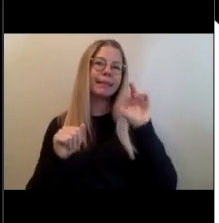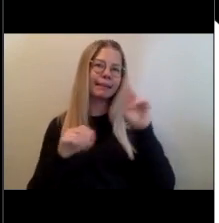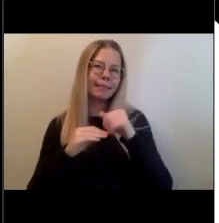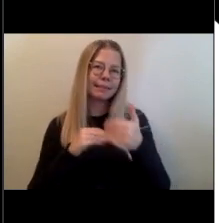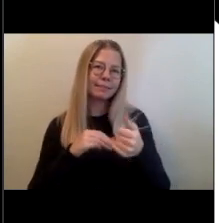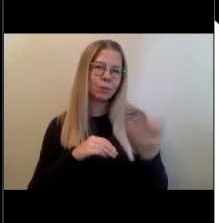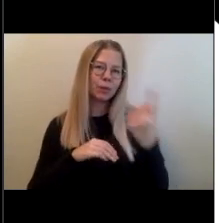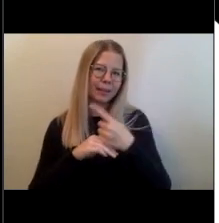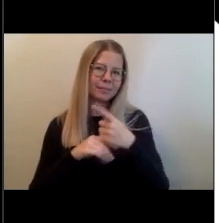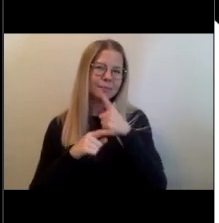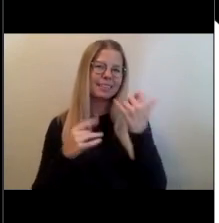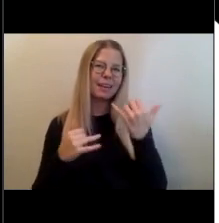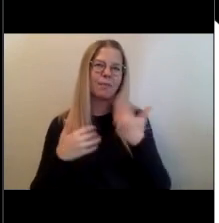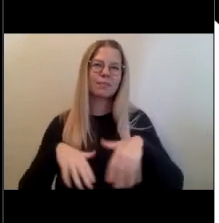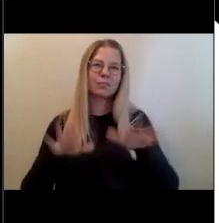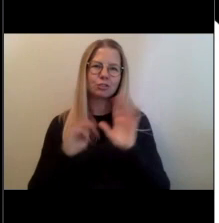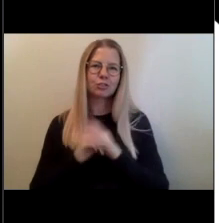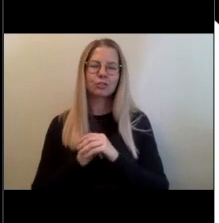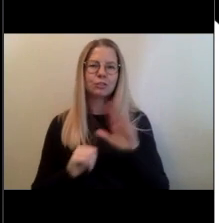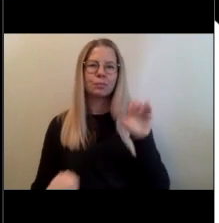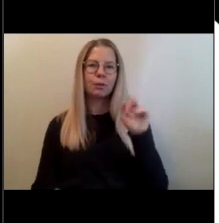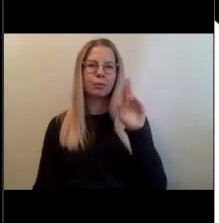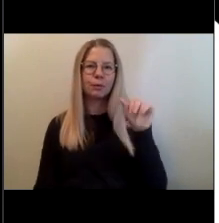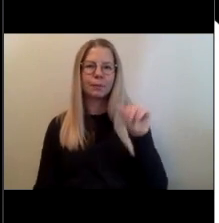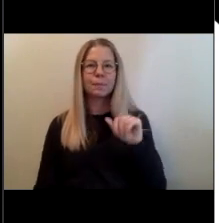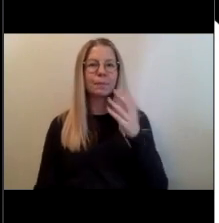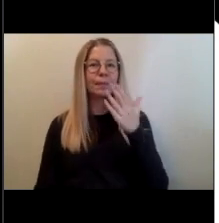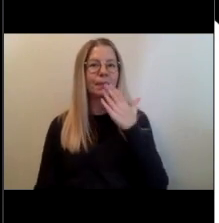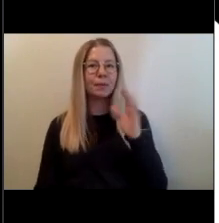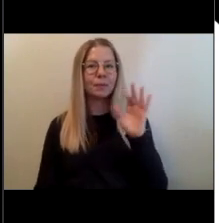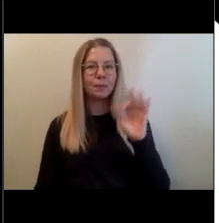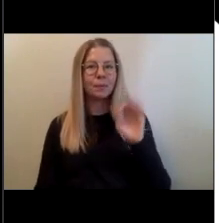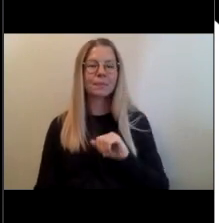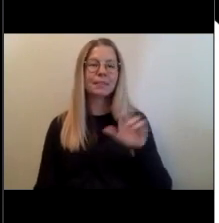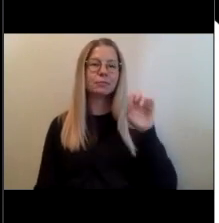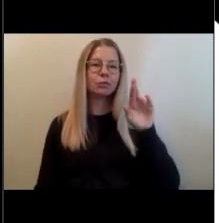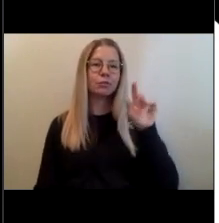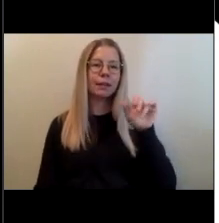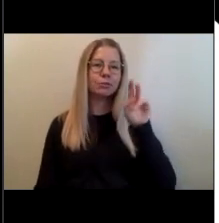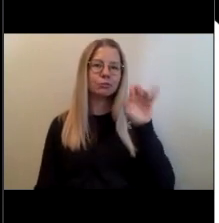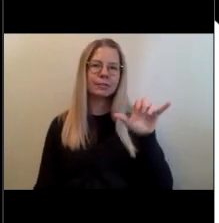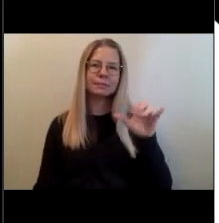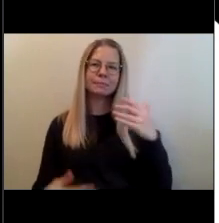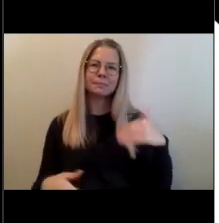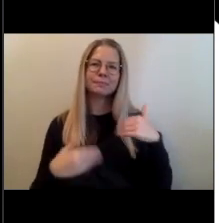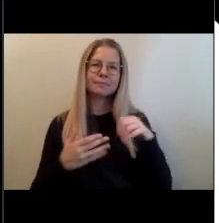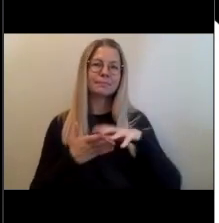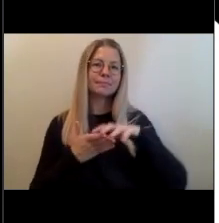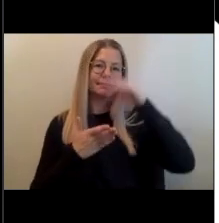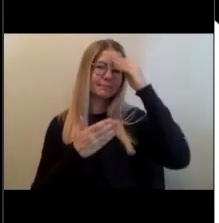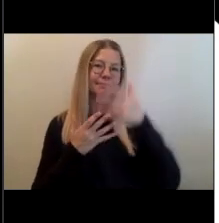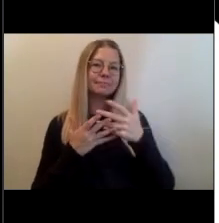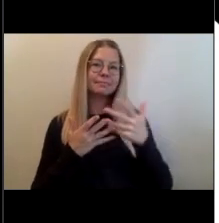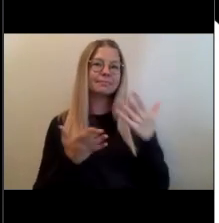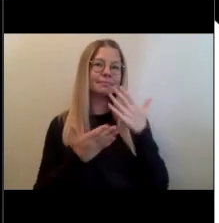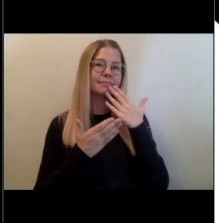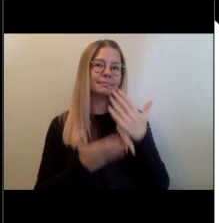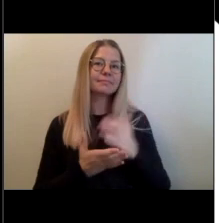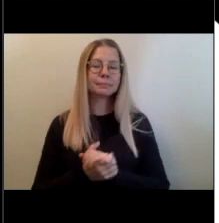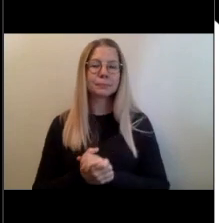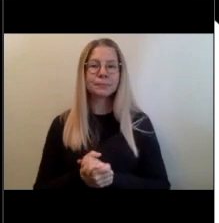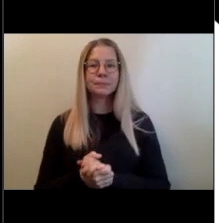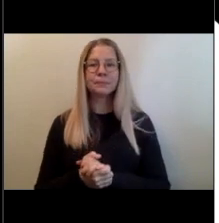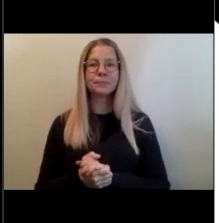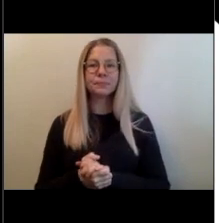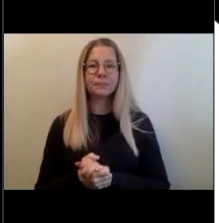Barbara. Thanks so much, Christine. Dr. Landry, that was so informative. I was encouraging,